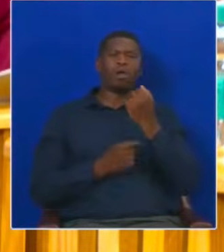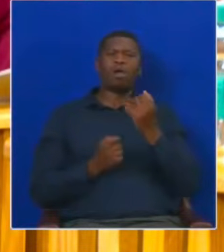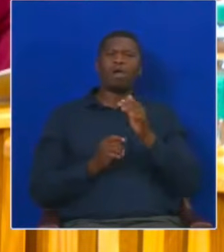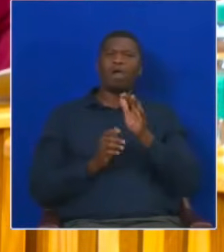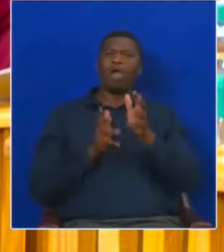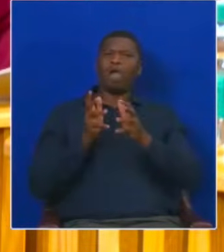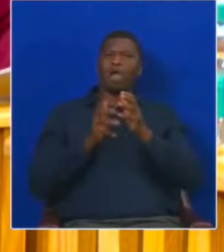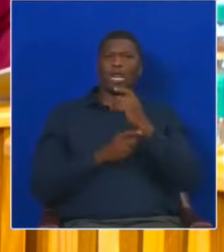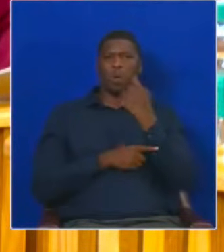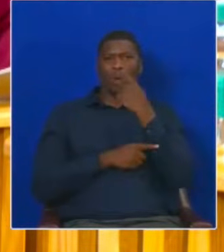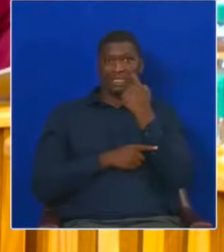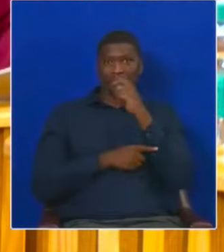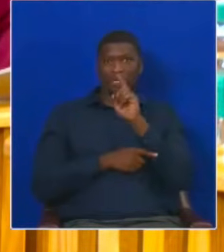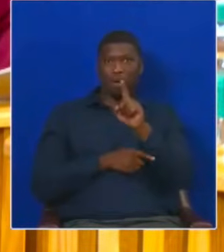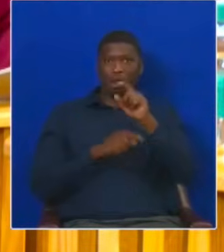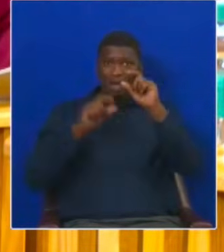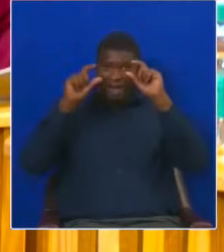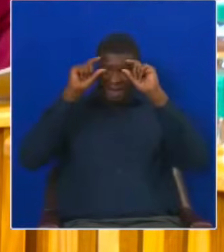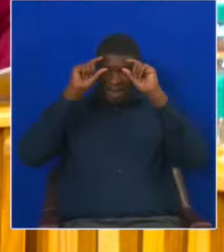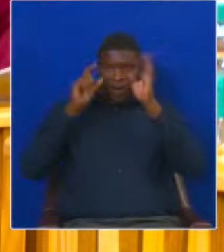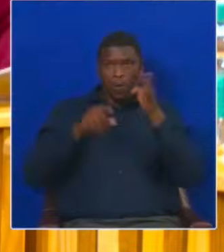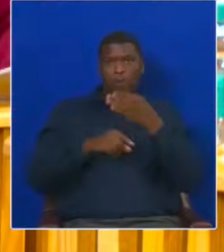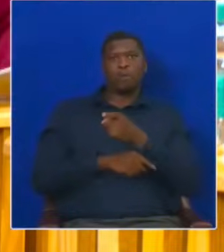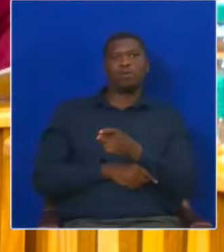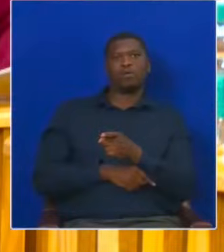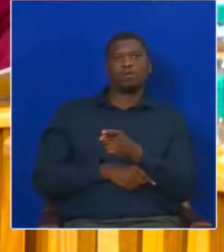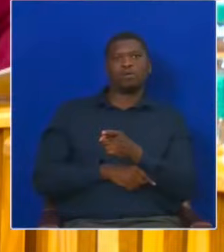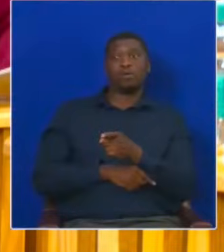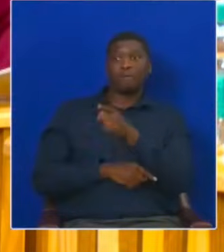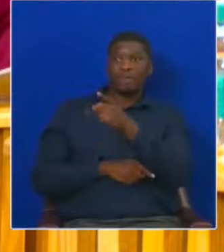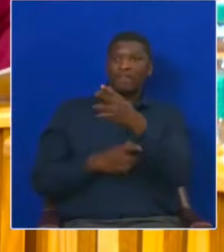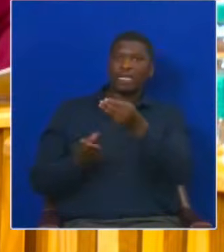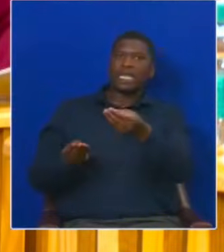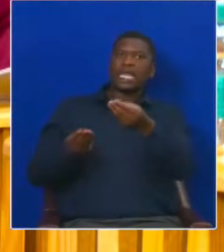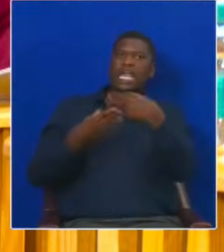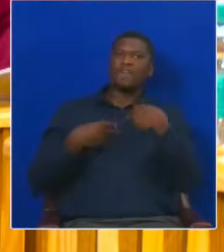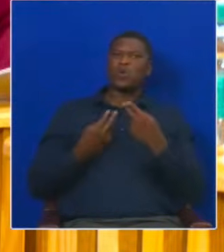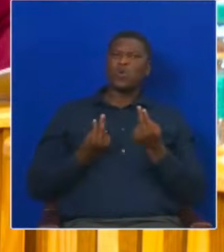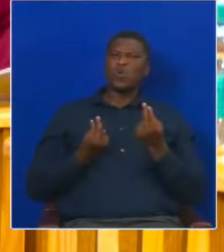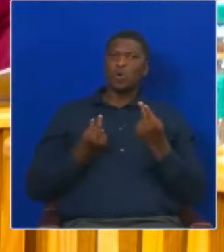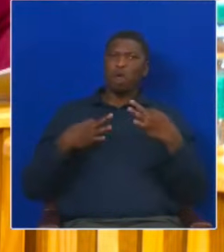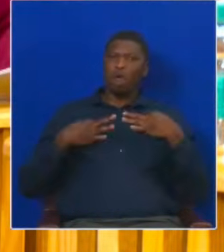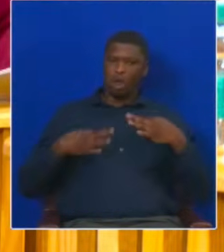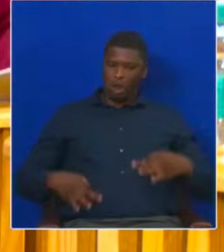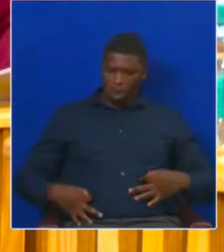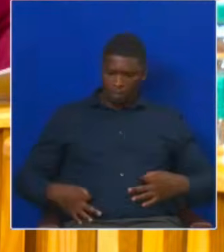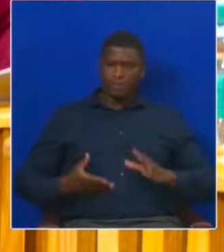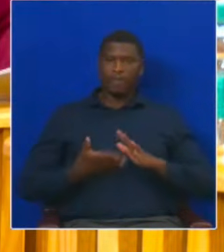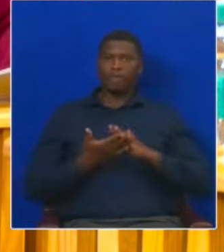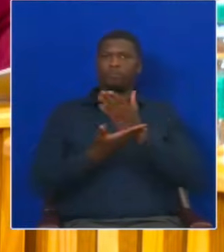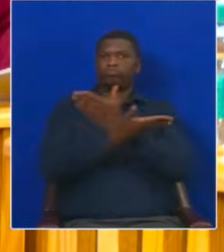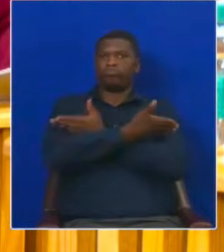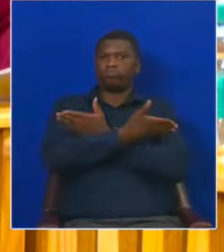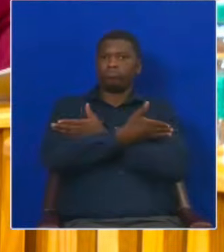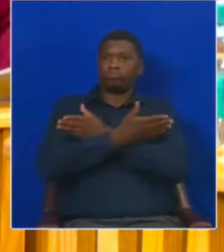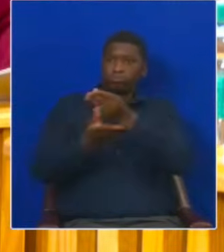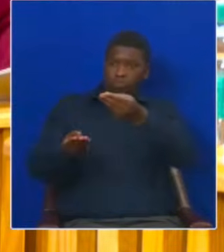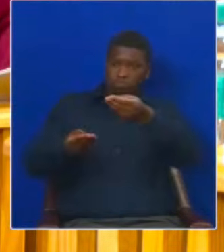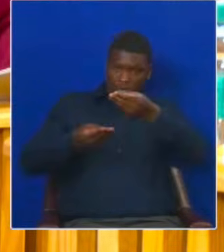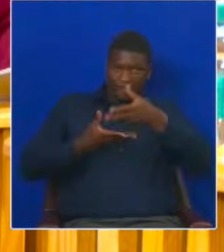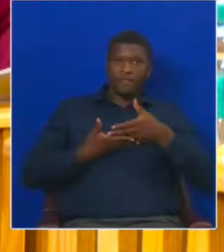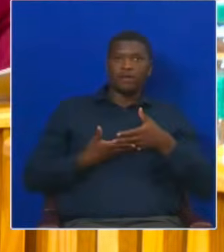gave me brand new tracksuits and a t-shirt, and I searched the clothes in